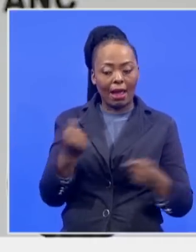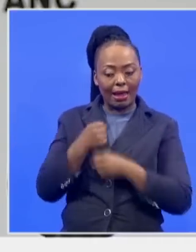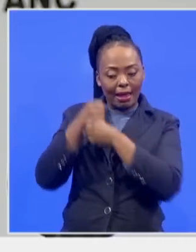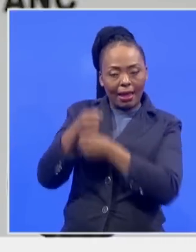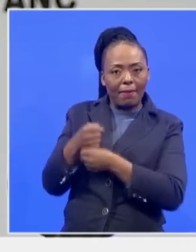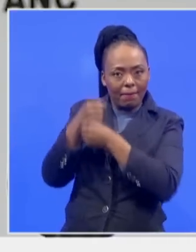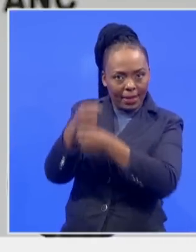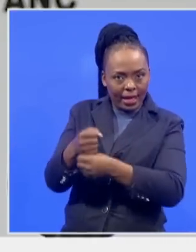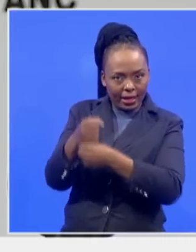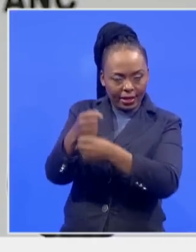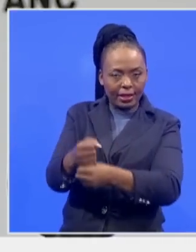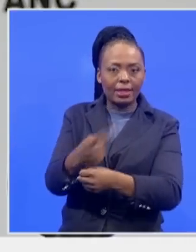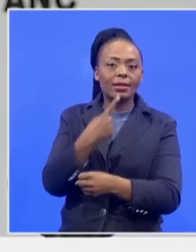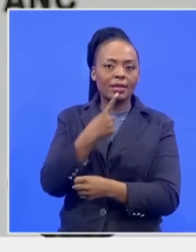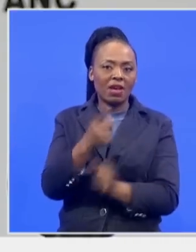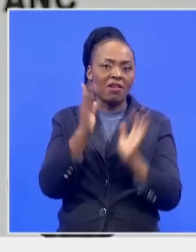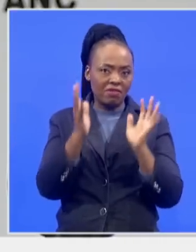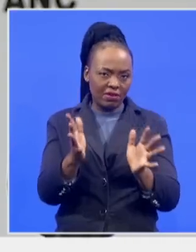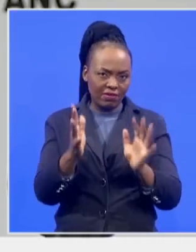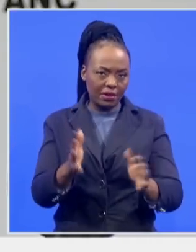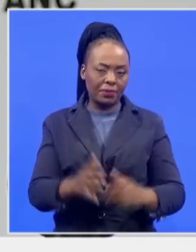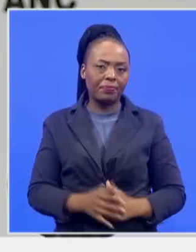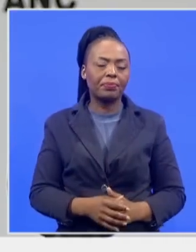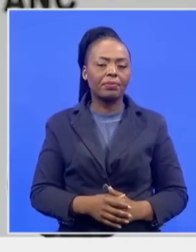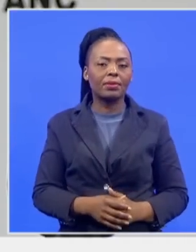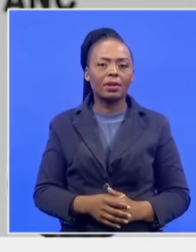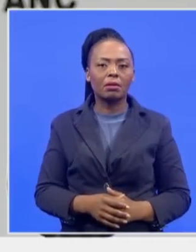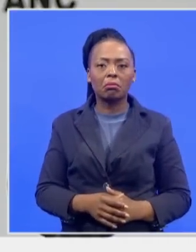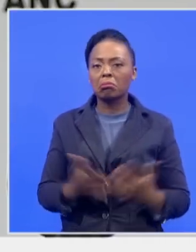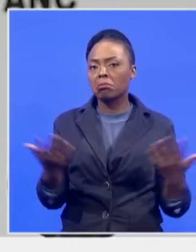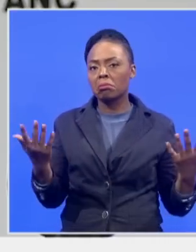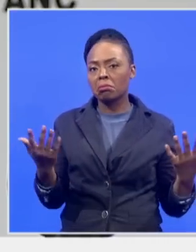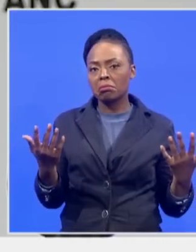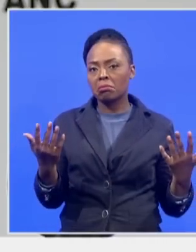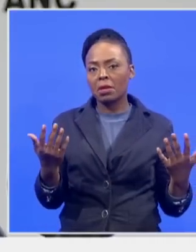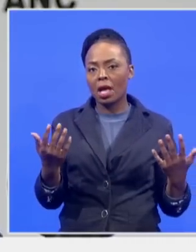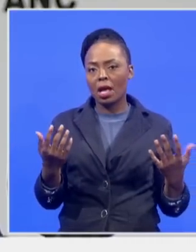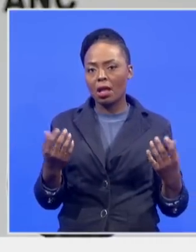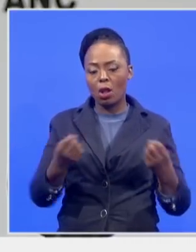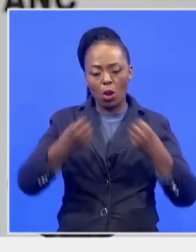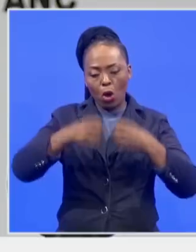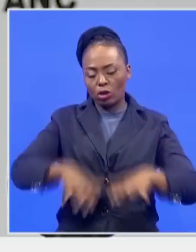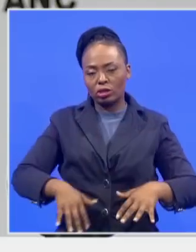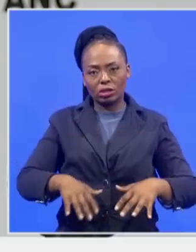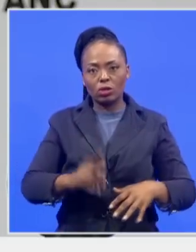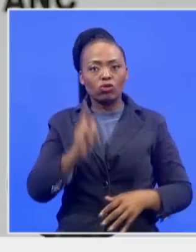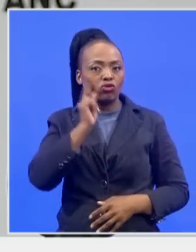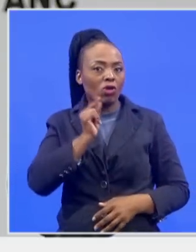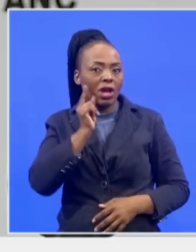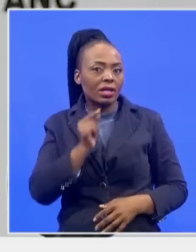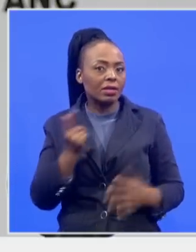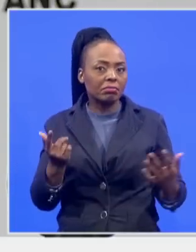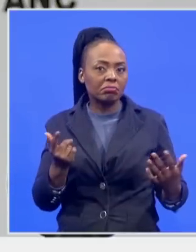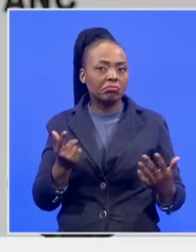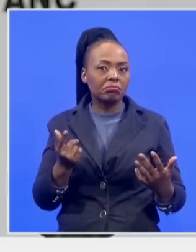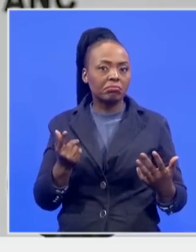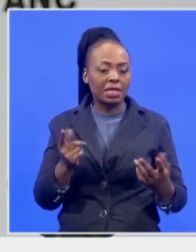it's a campaign. We lost Tshwane. We lost it even now in terms of